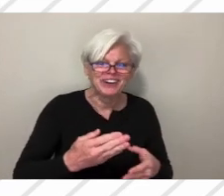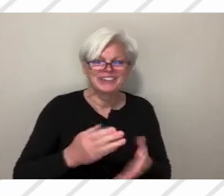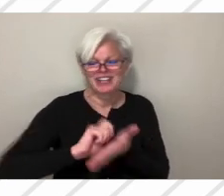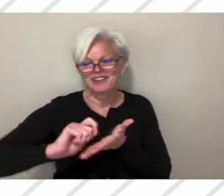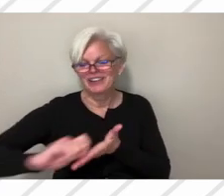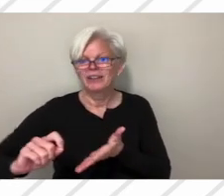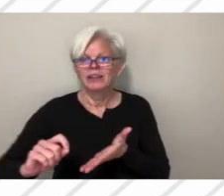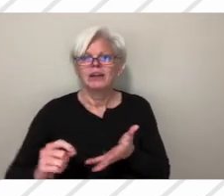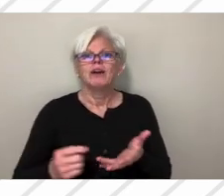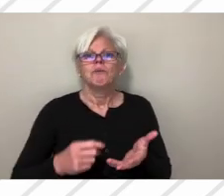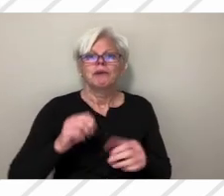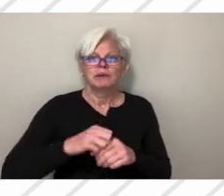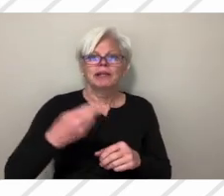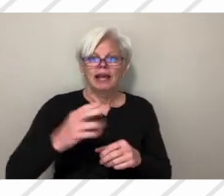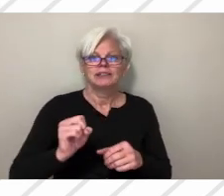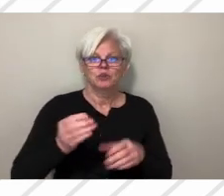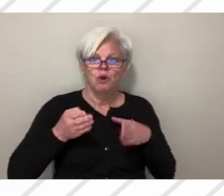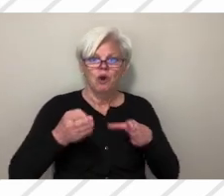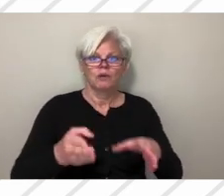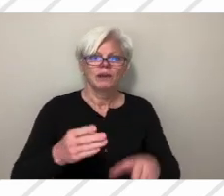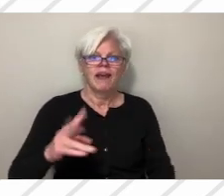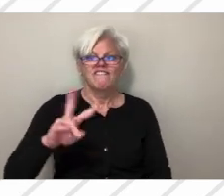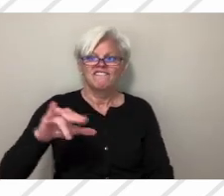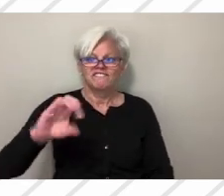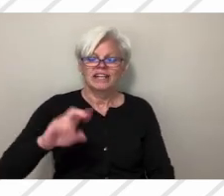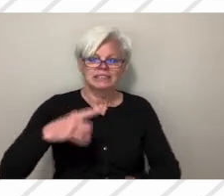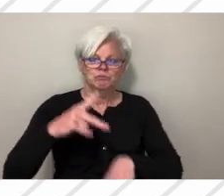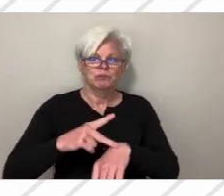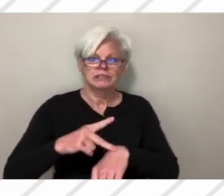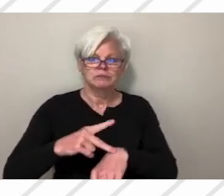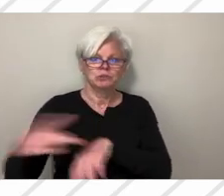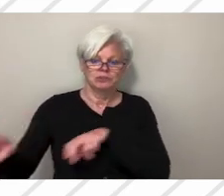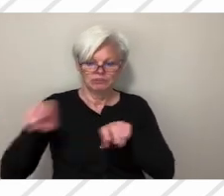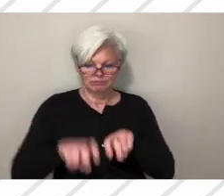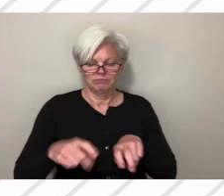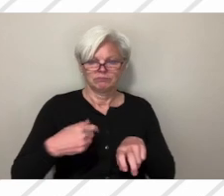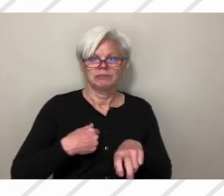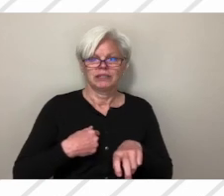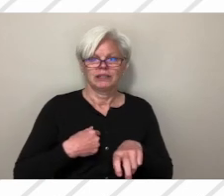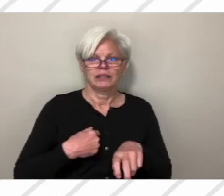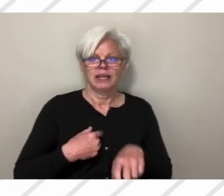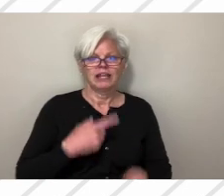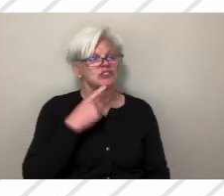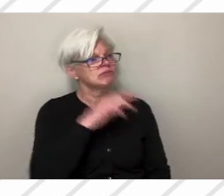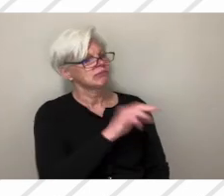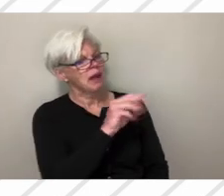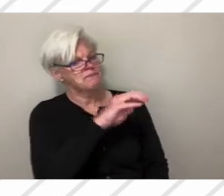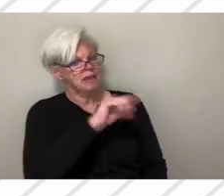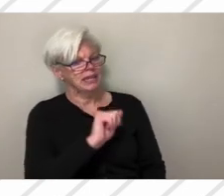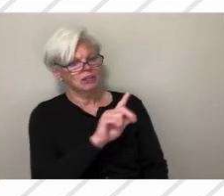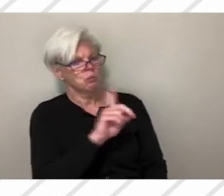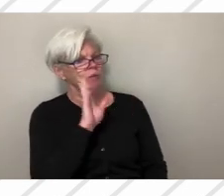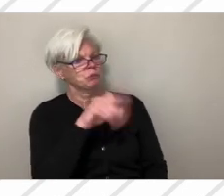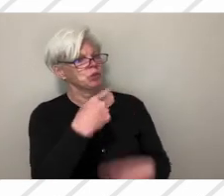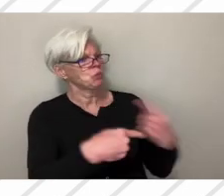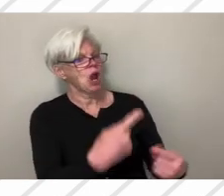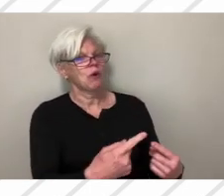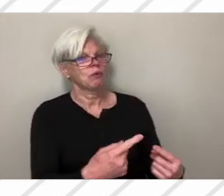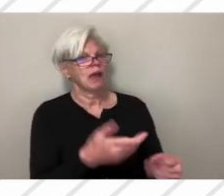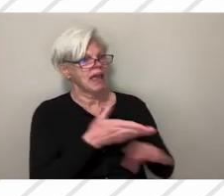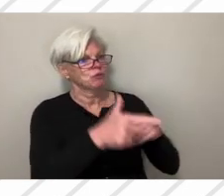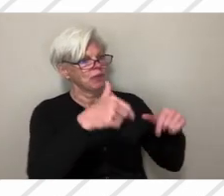hallway and the vice principal sat down by me. And she's like, Amanda, where are you gonna go after